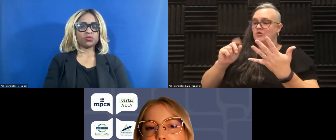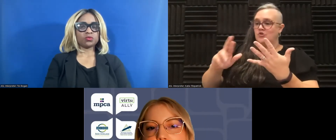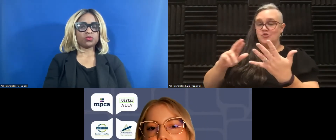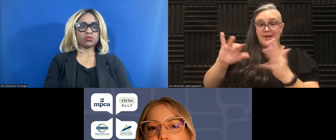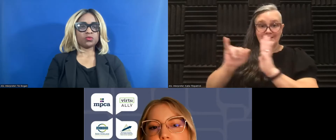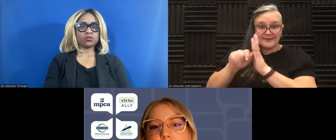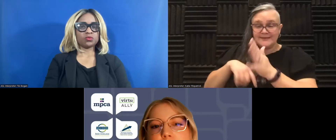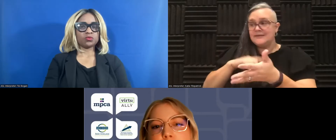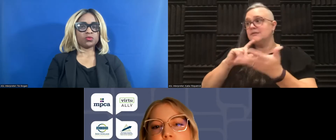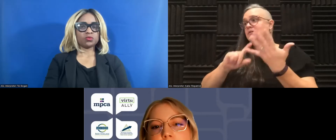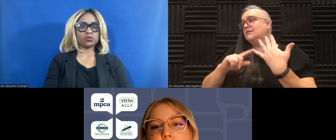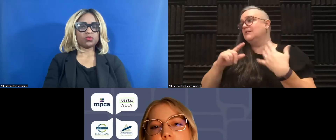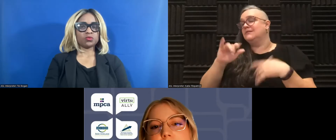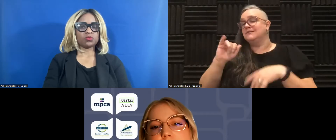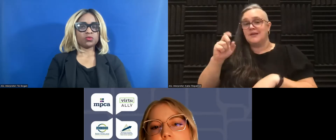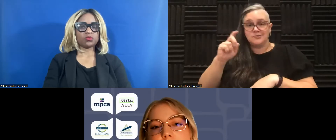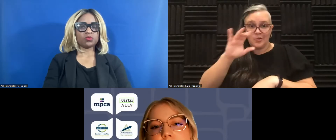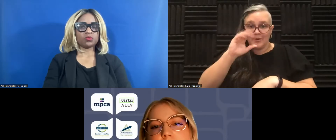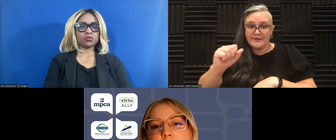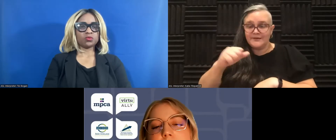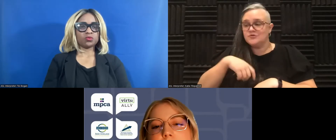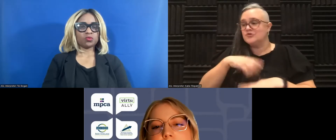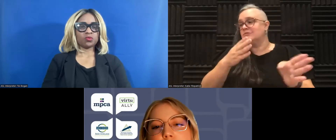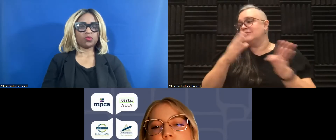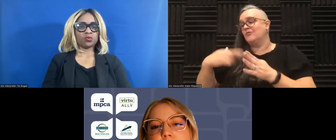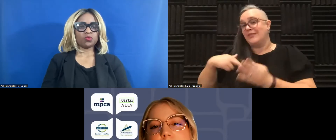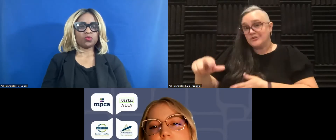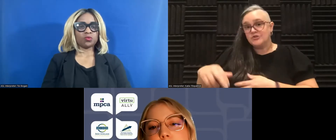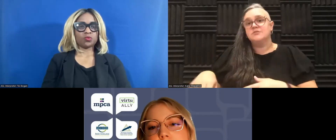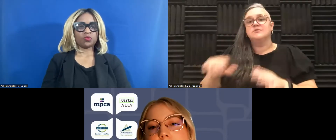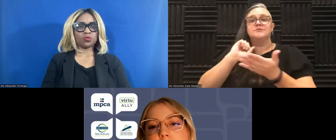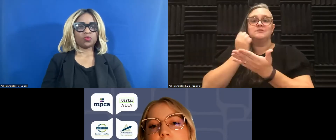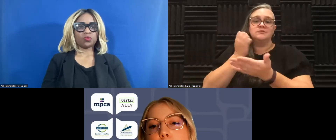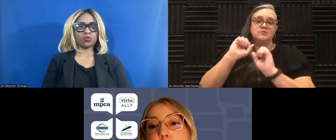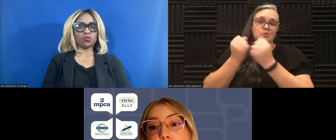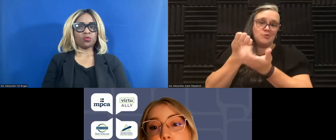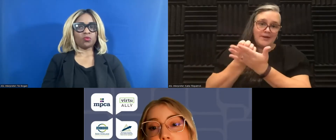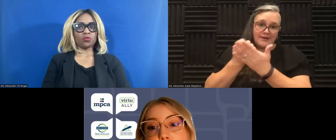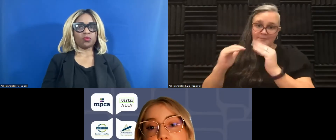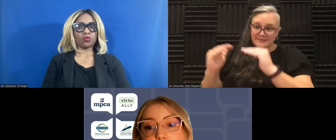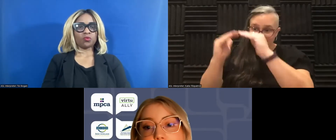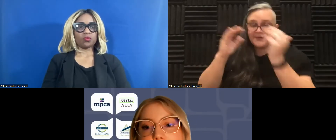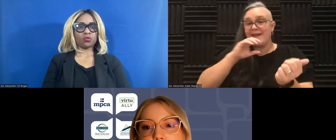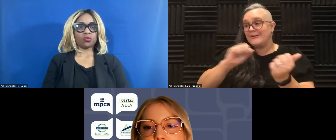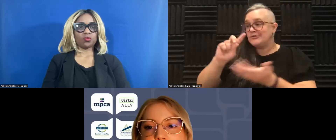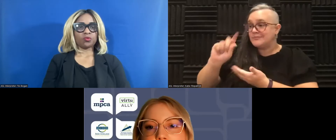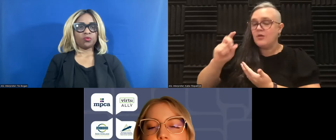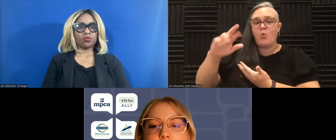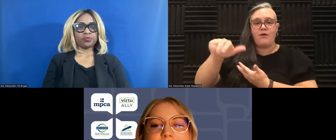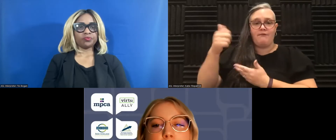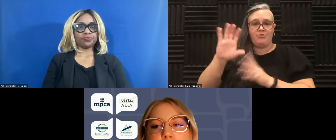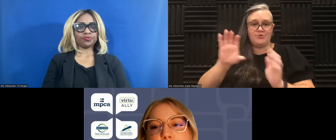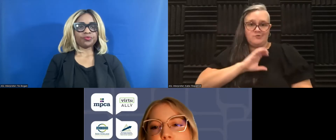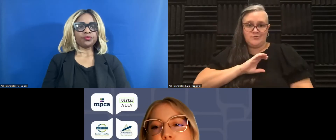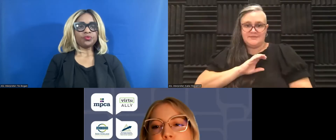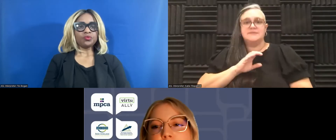orientation, religion, socioeconomic status, age, disability, or other characteristic.